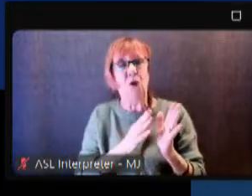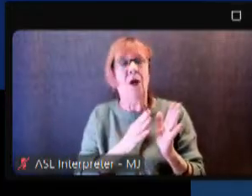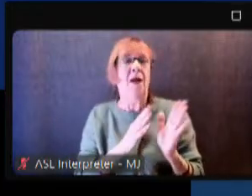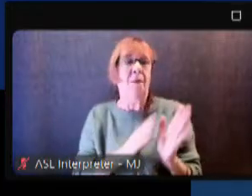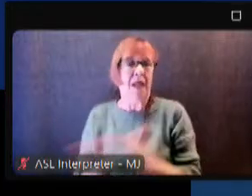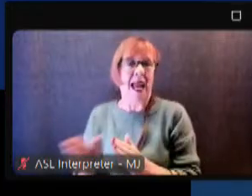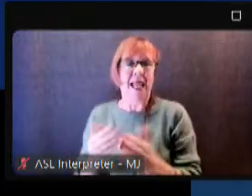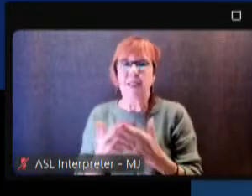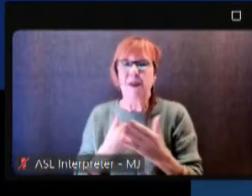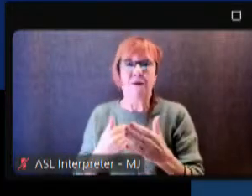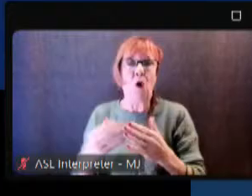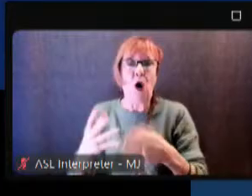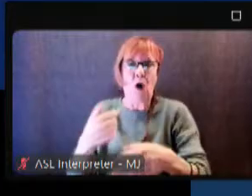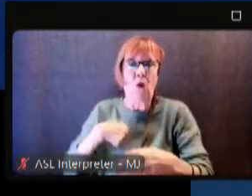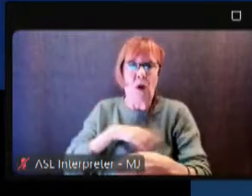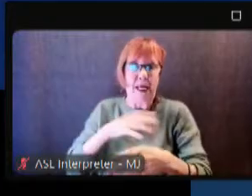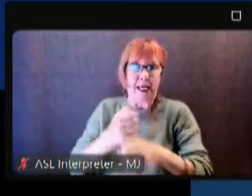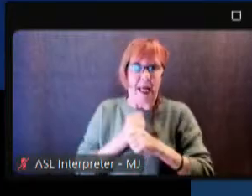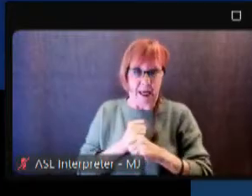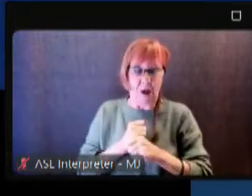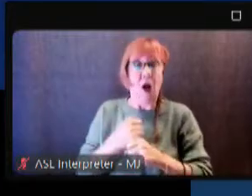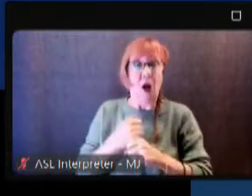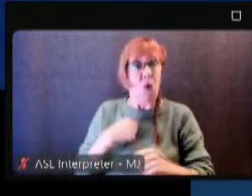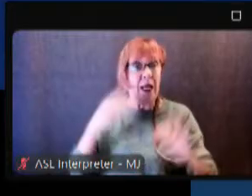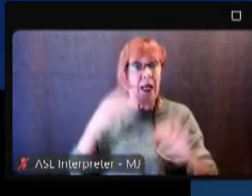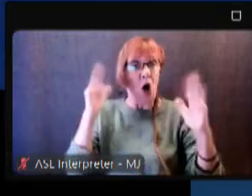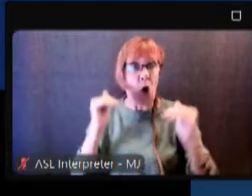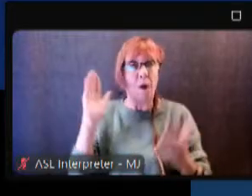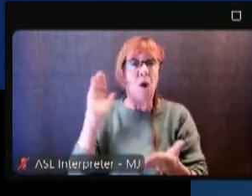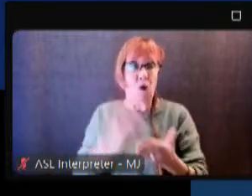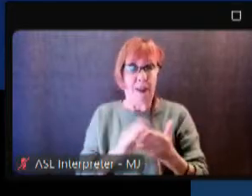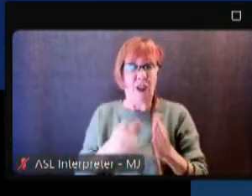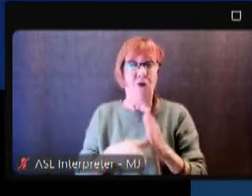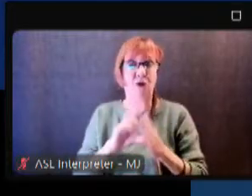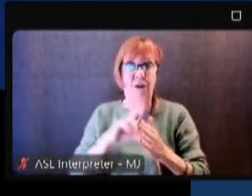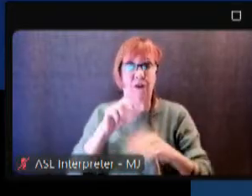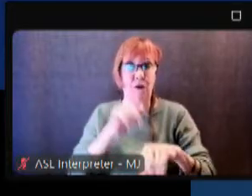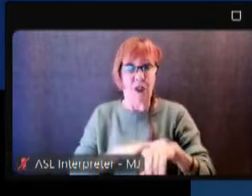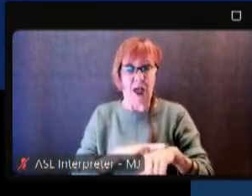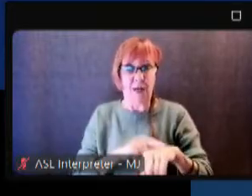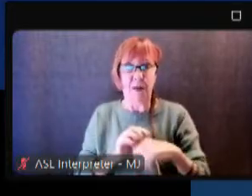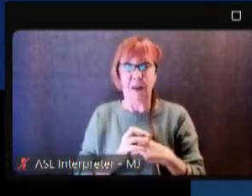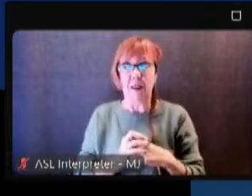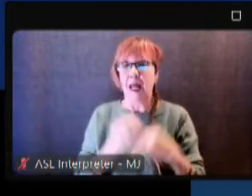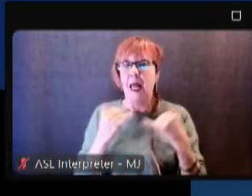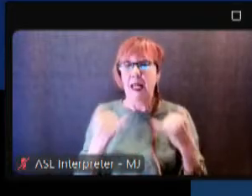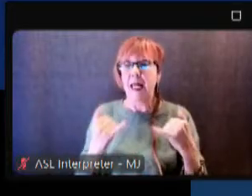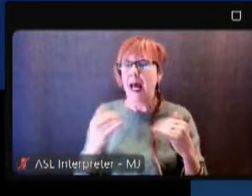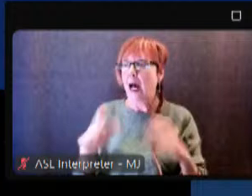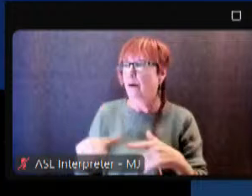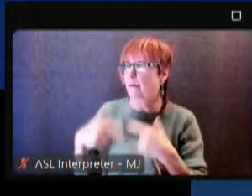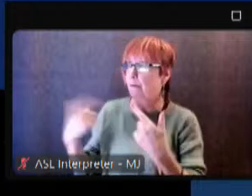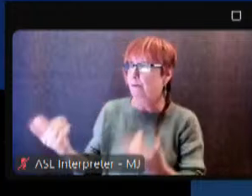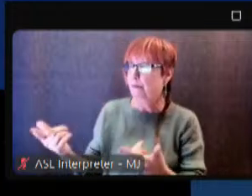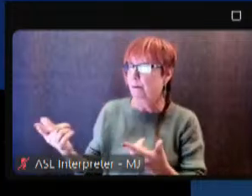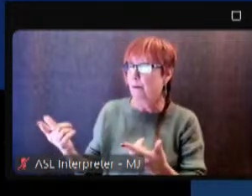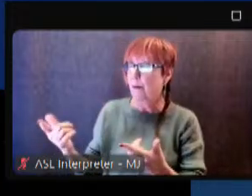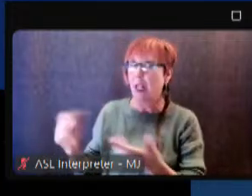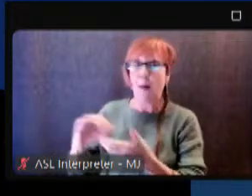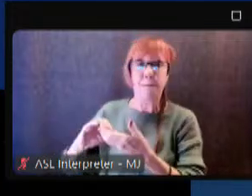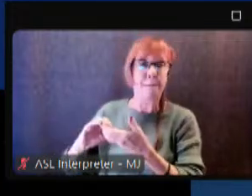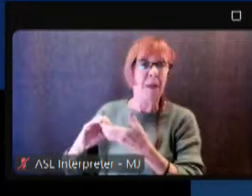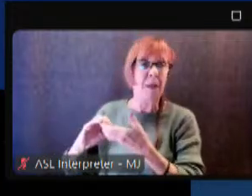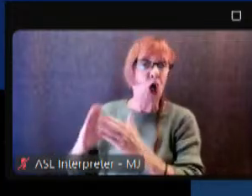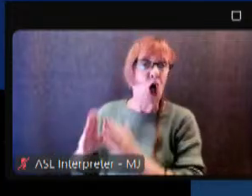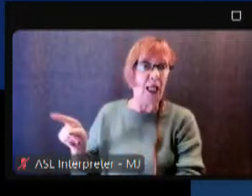technology because we do believe it will reduce review times significantly. At this point, I'd like to turn it over to my colleague, Kira